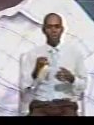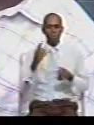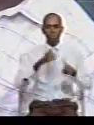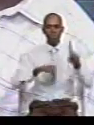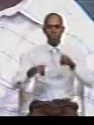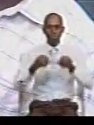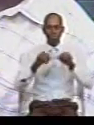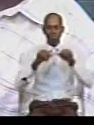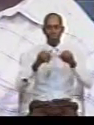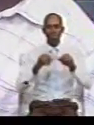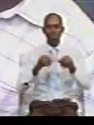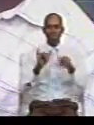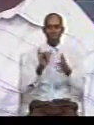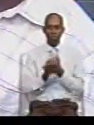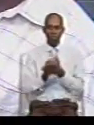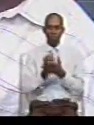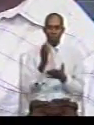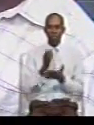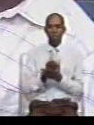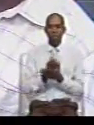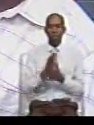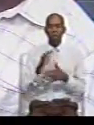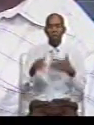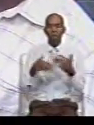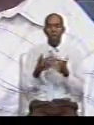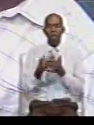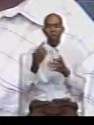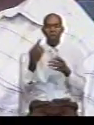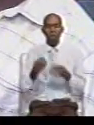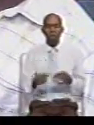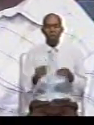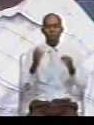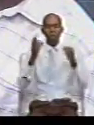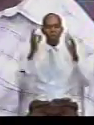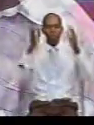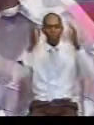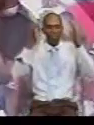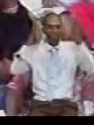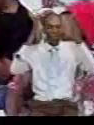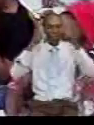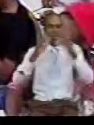quench all the fiery darts of the wicked.